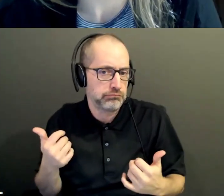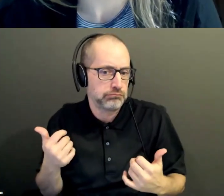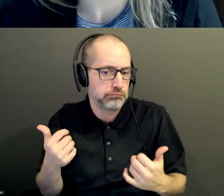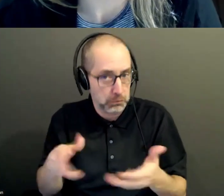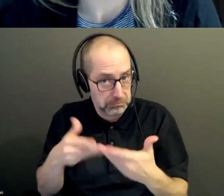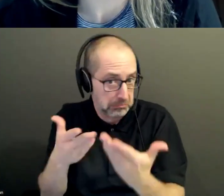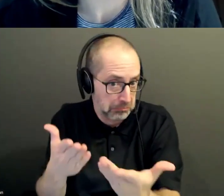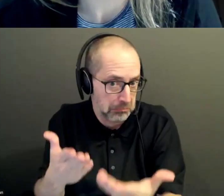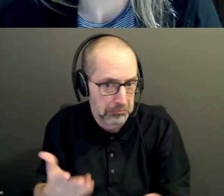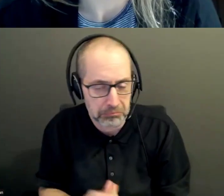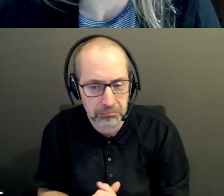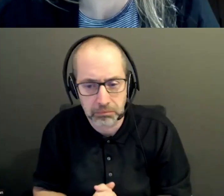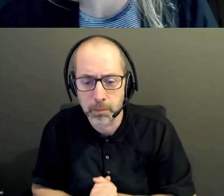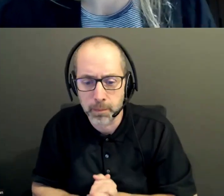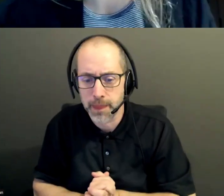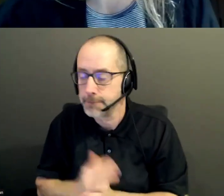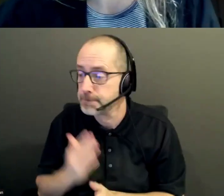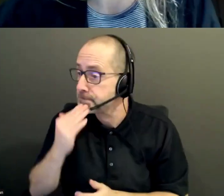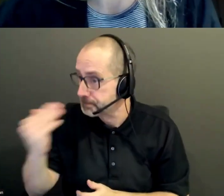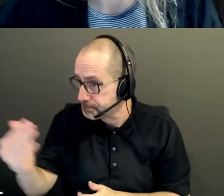Thank you. Mhm.